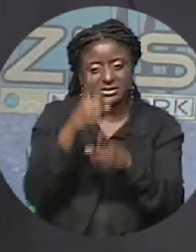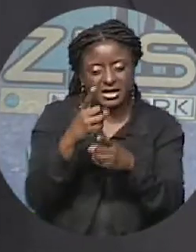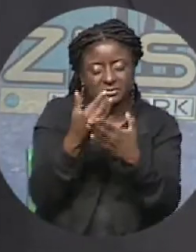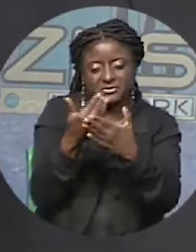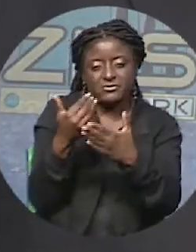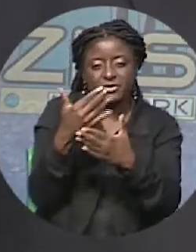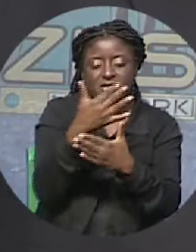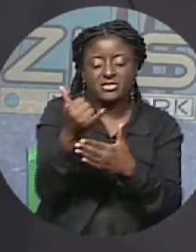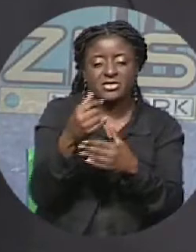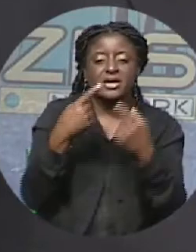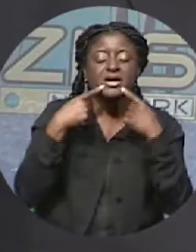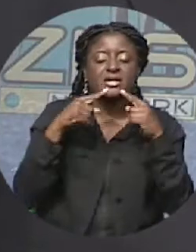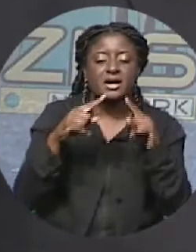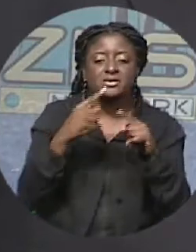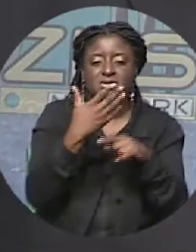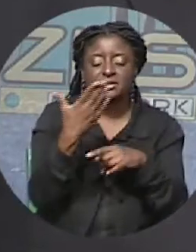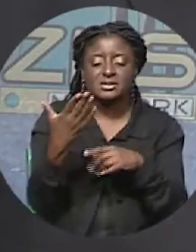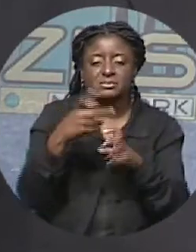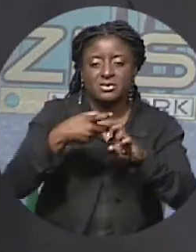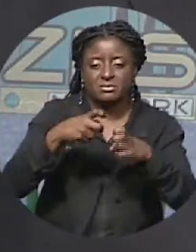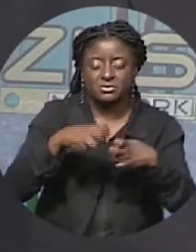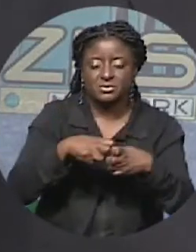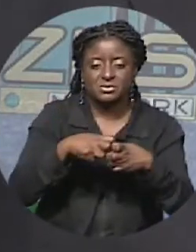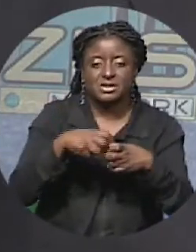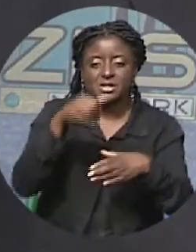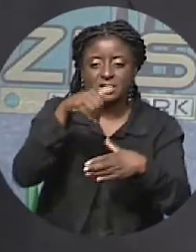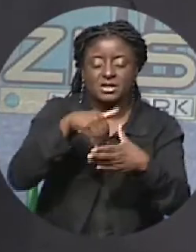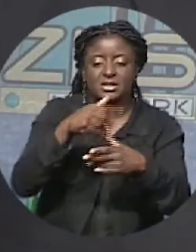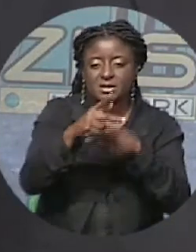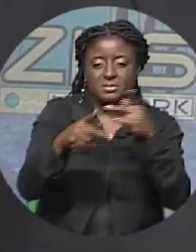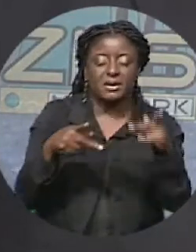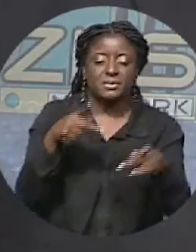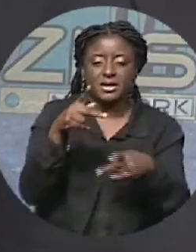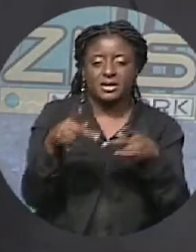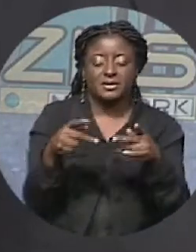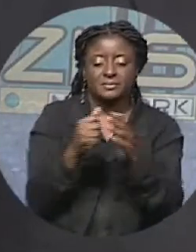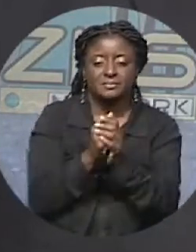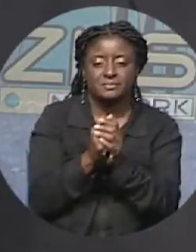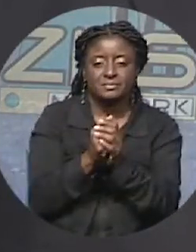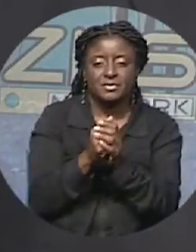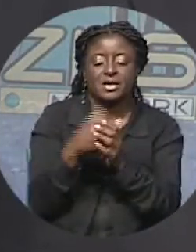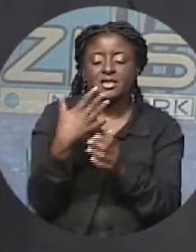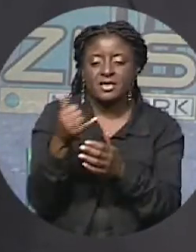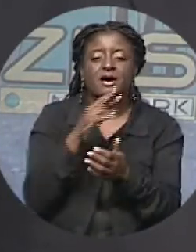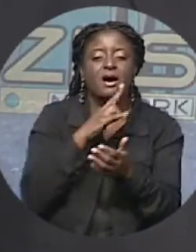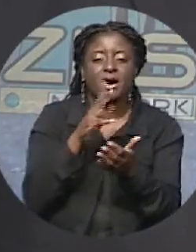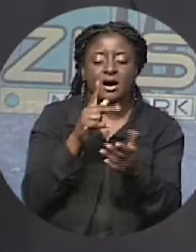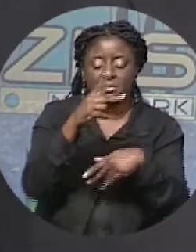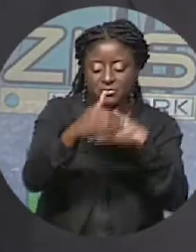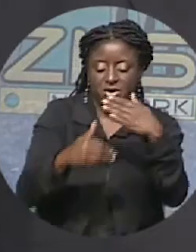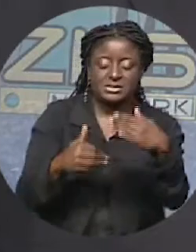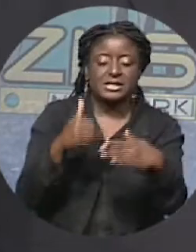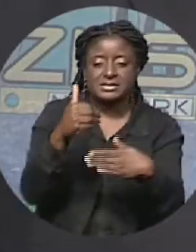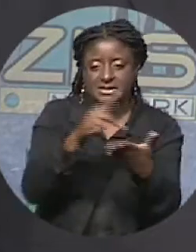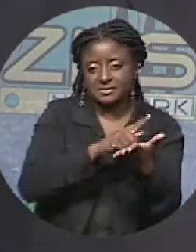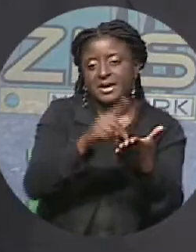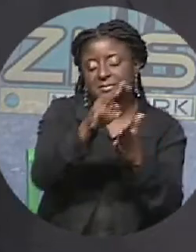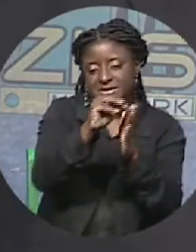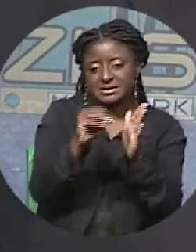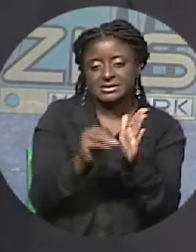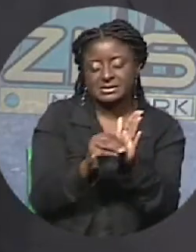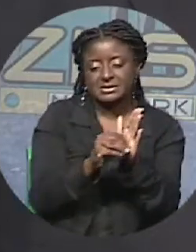also noted that union officials are aware that payments are being processed in keeping with an agreement made with them in December last